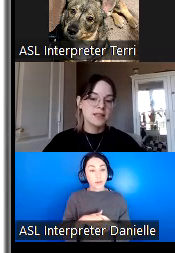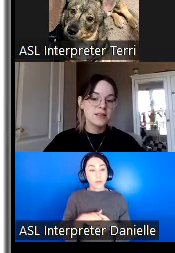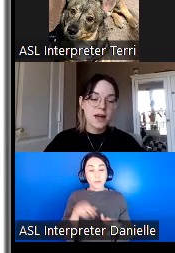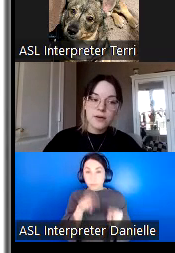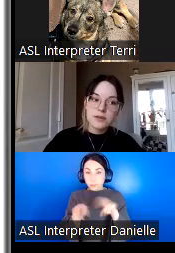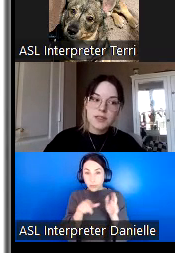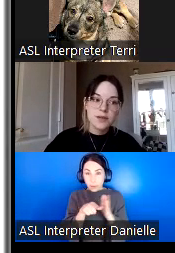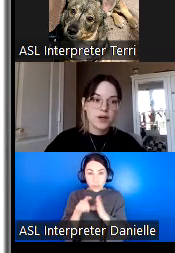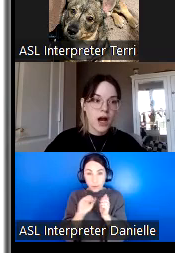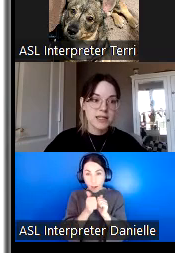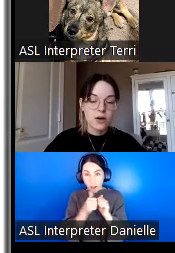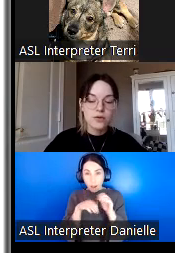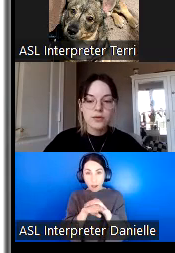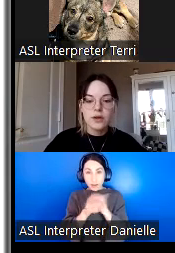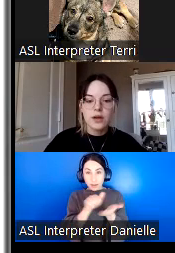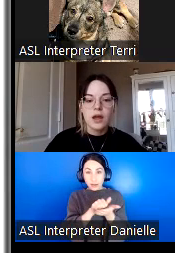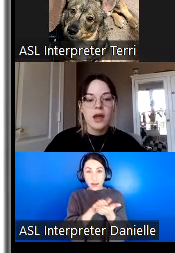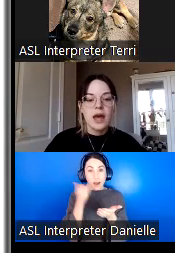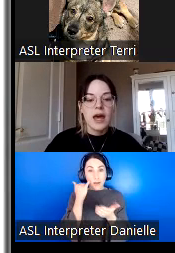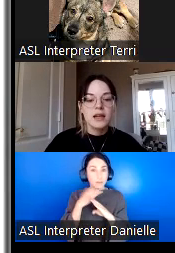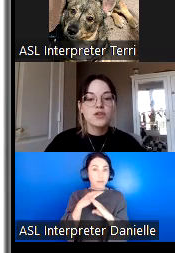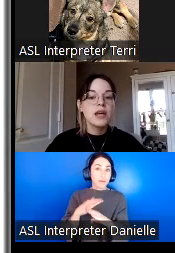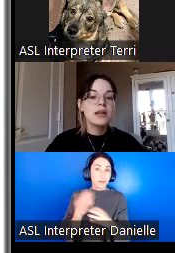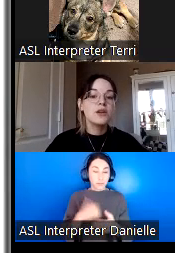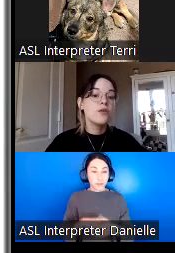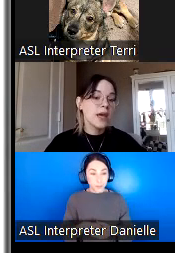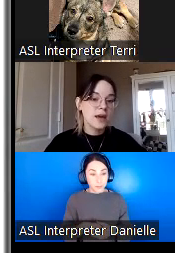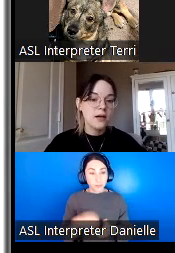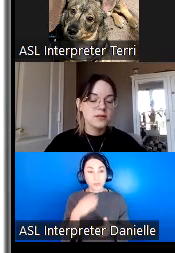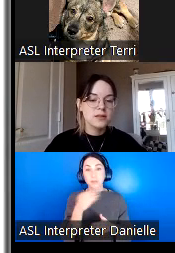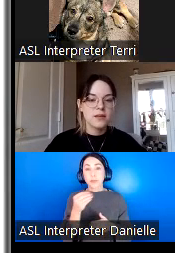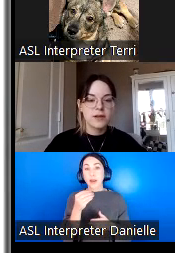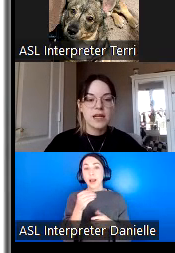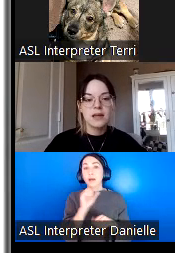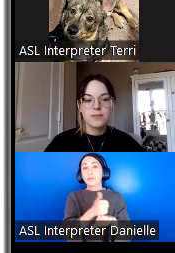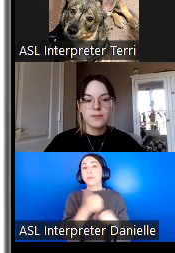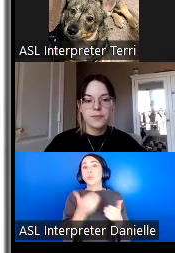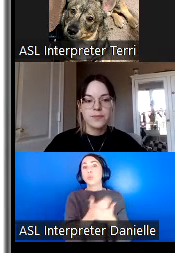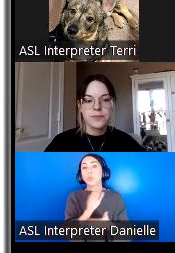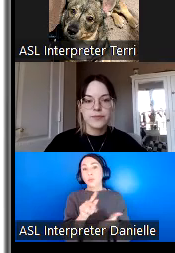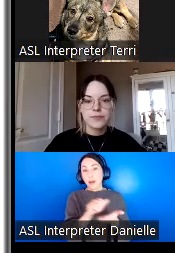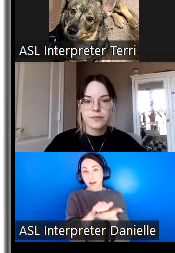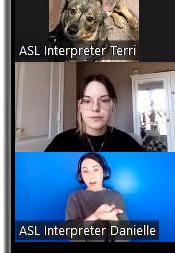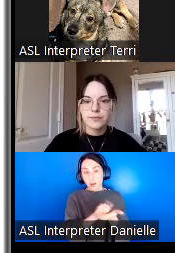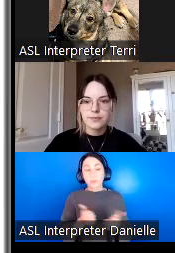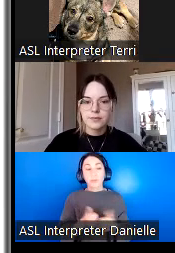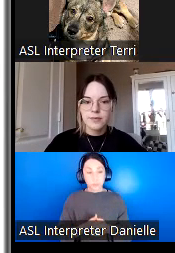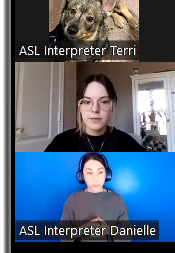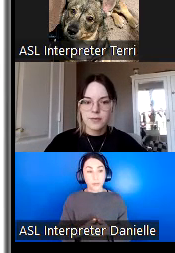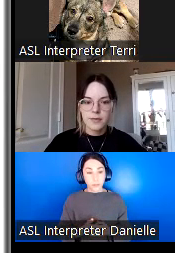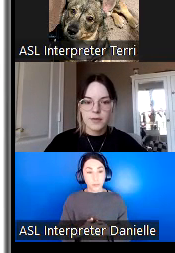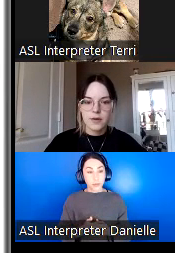how to access accounts if they're locked out, and creating new bank accounts if needed.